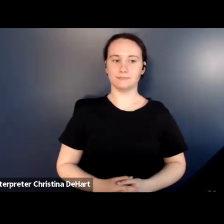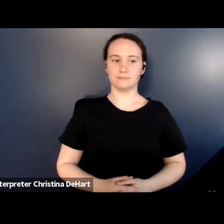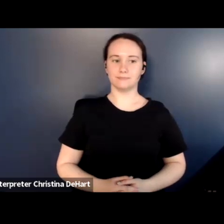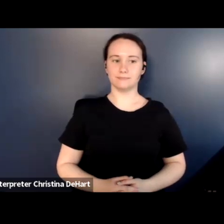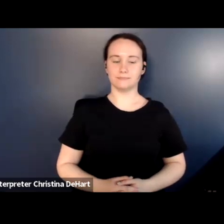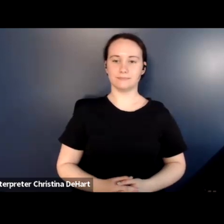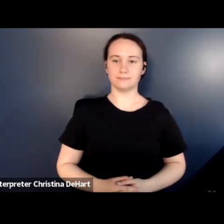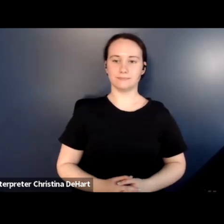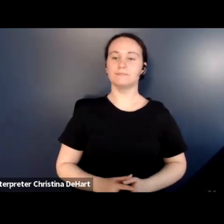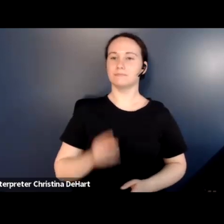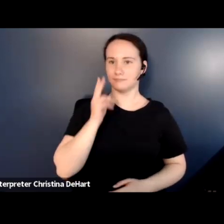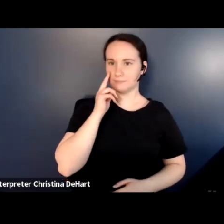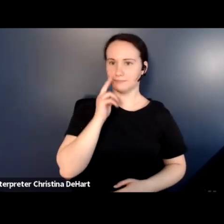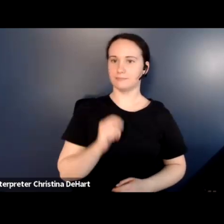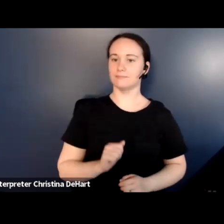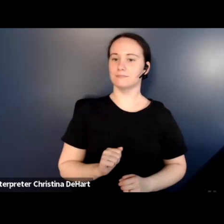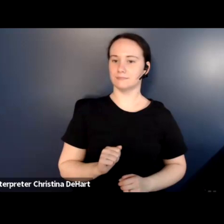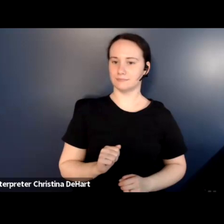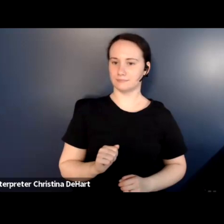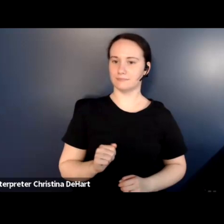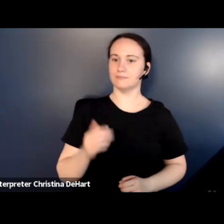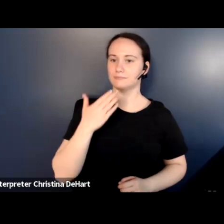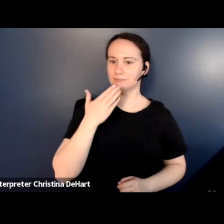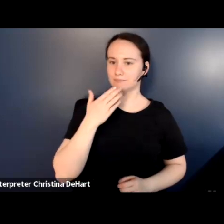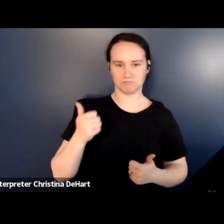Oh, I see Rebecca's replying. Thank you for that.